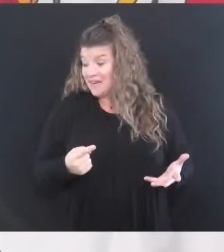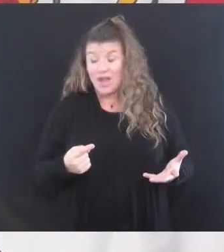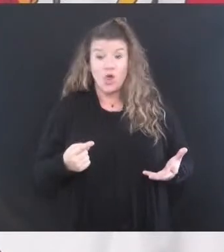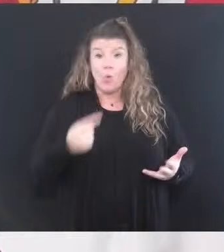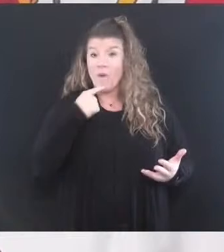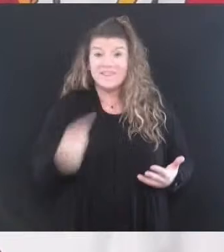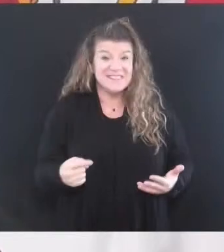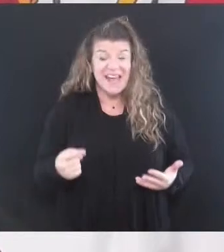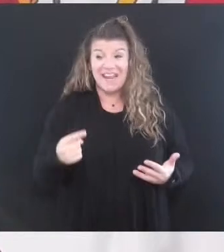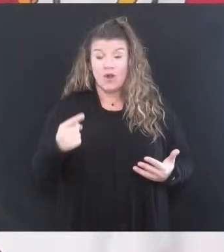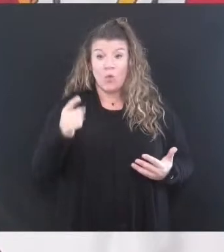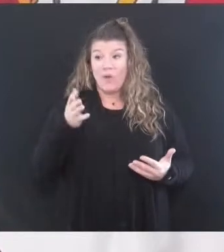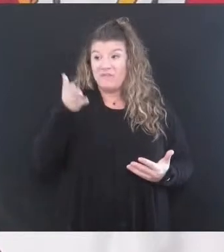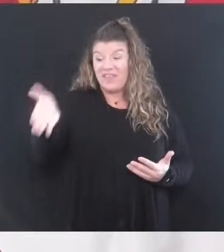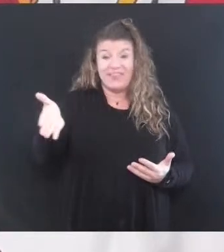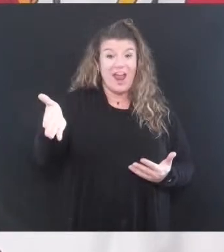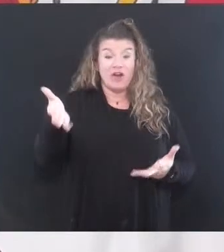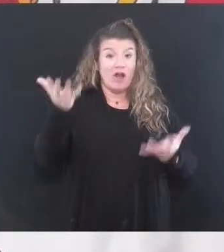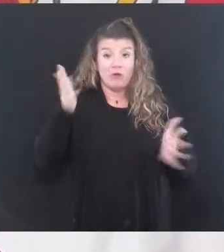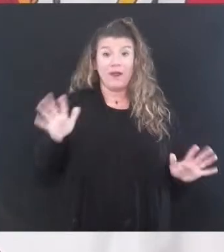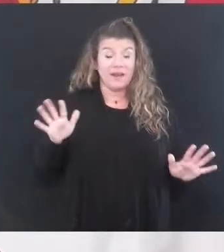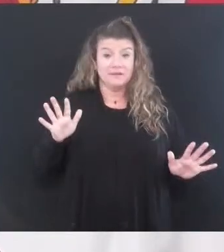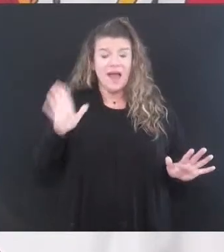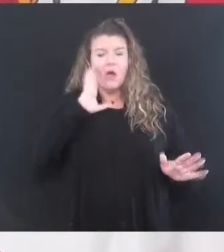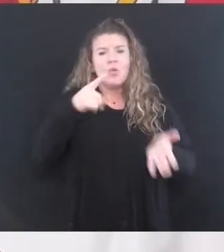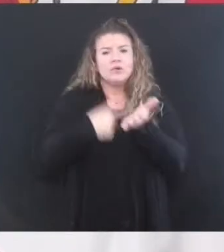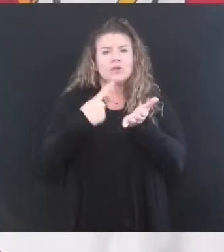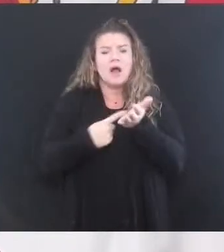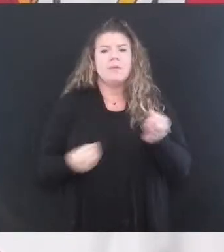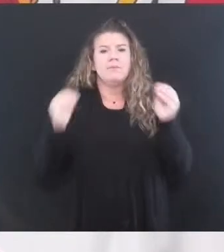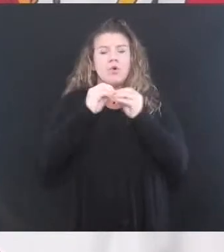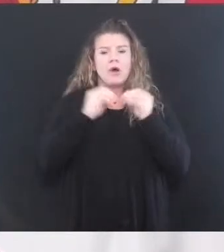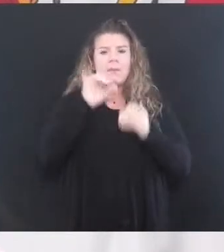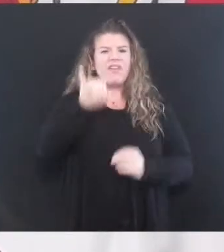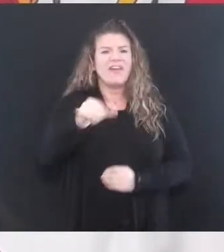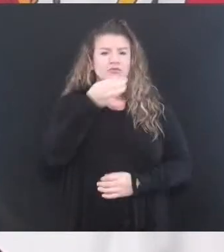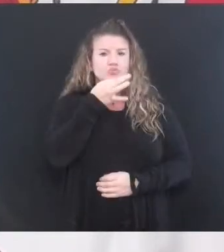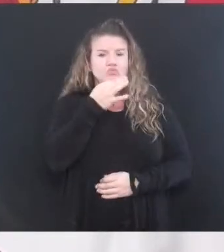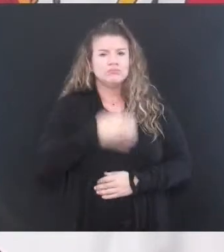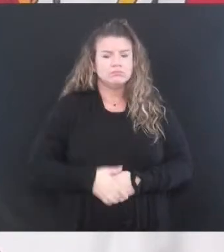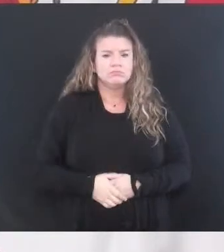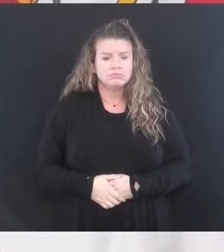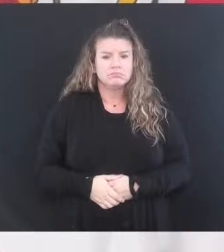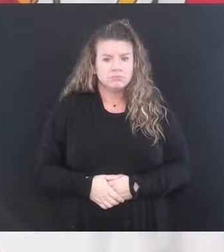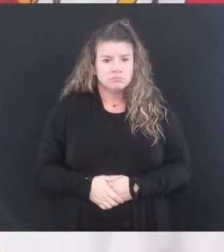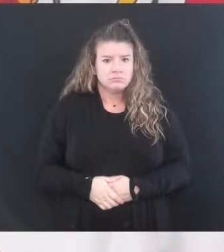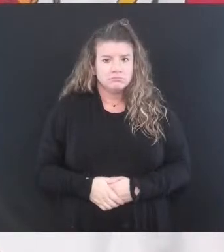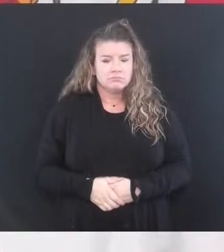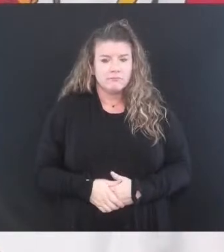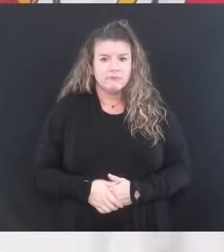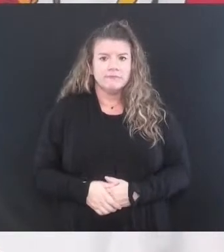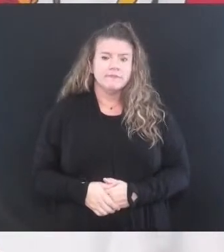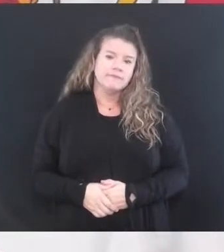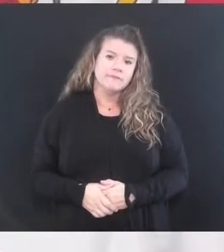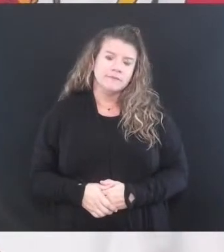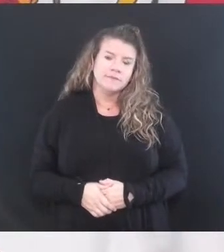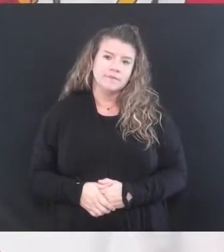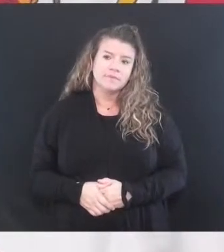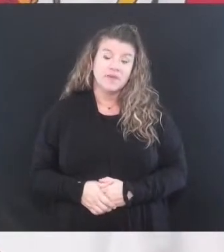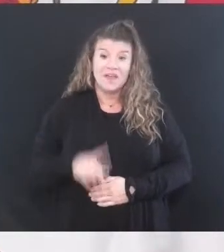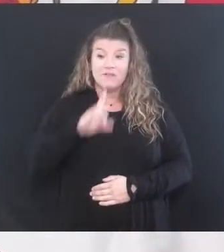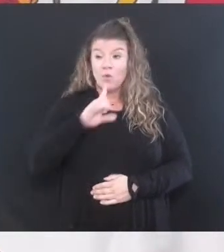been out on the forefront of that, and I'll talk to you a little bit more about that in just a second. From the standpoint of if